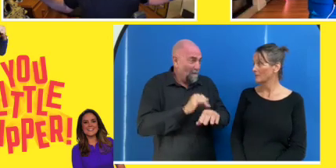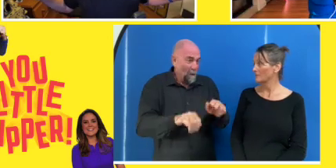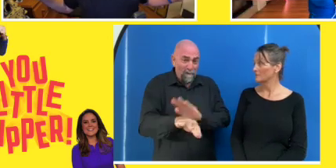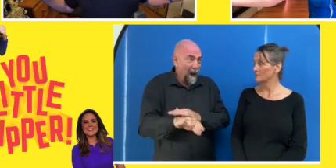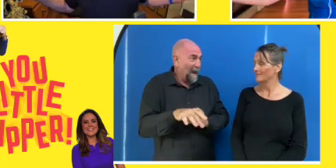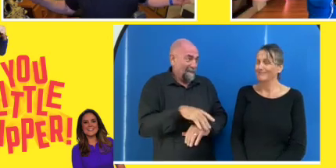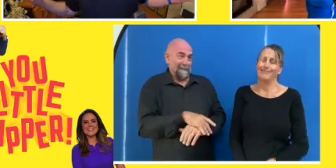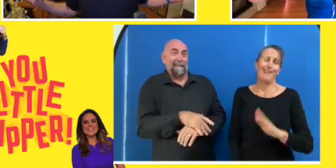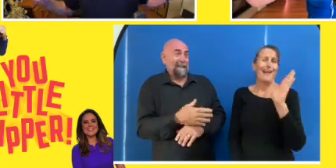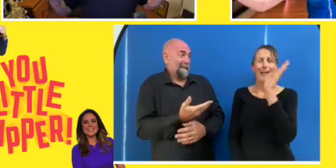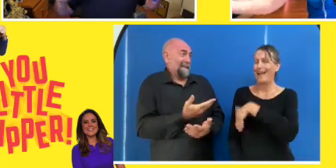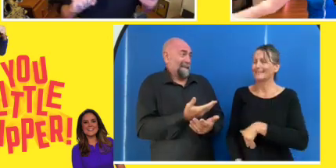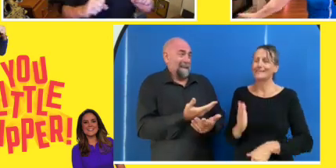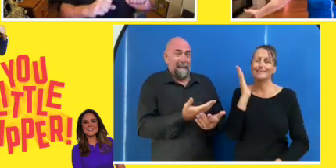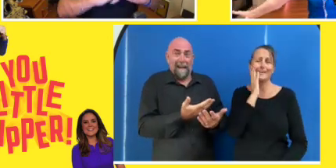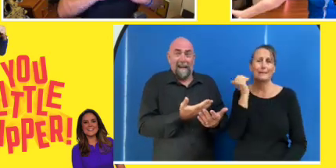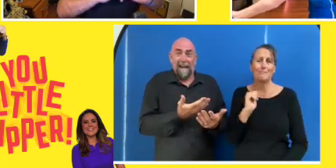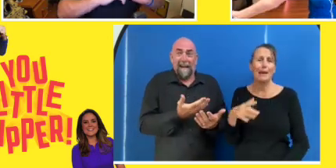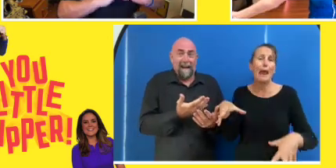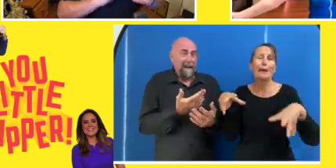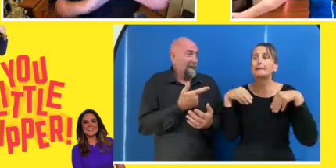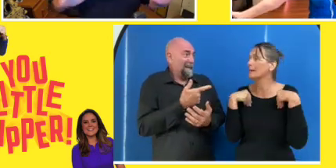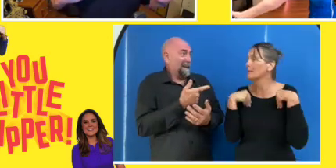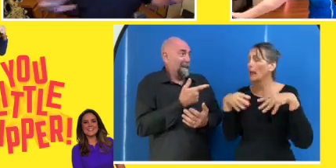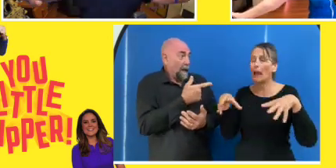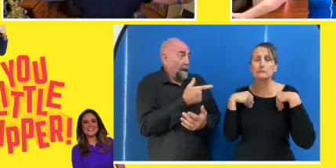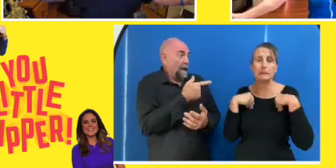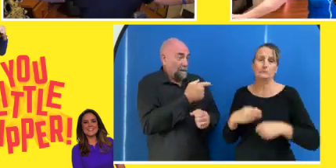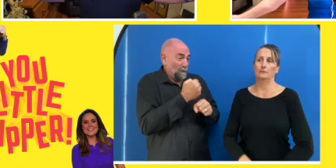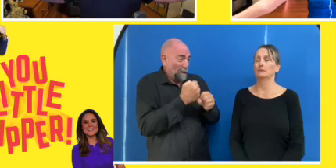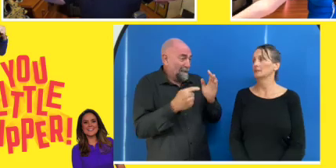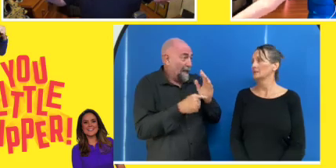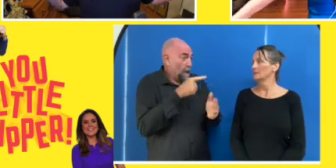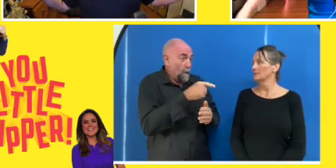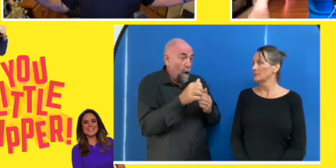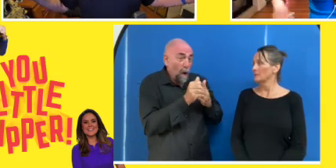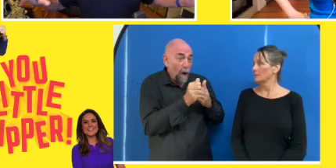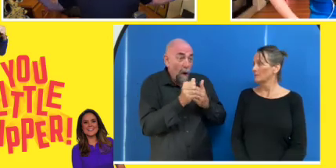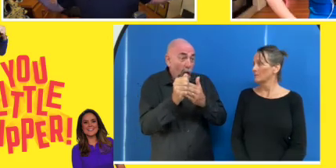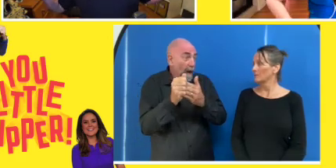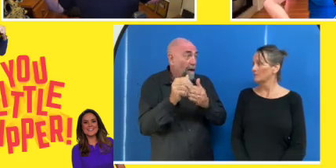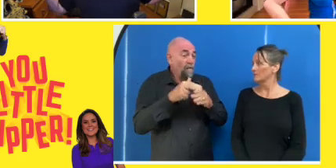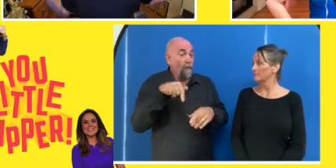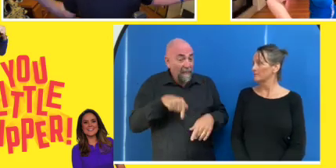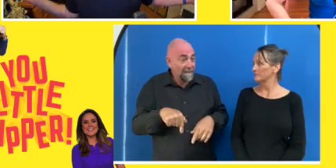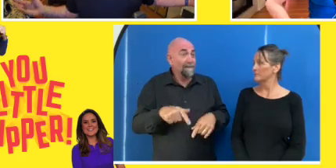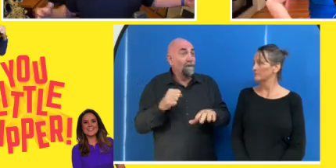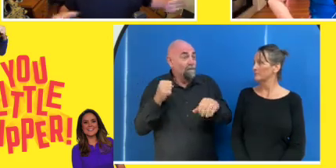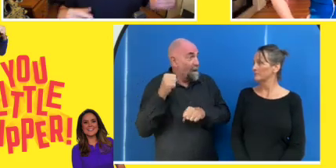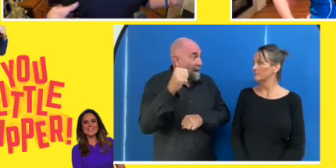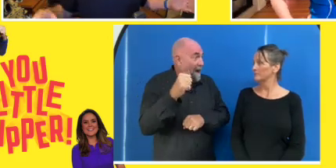left from your right. Those are the risks you take. Those are the risks you Georgie take. Tunney, you are my guide through the You Little Ripper